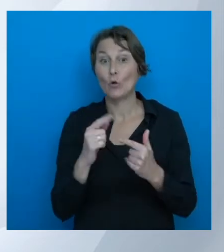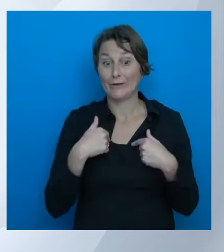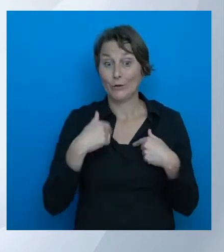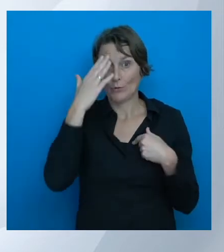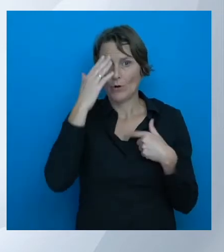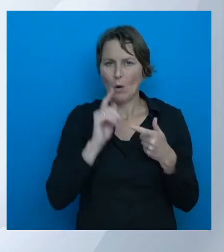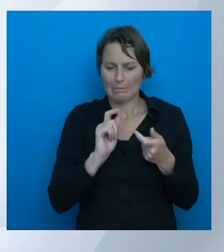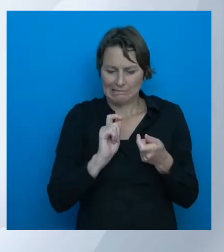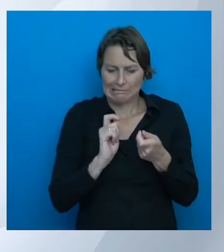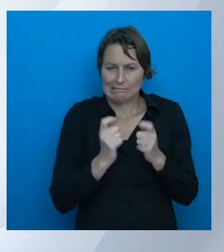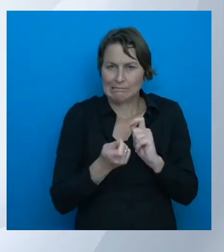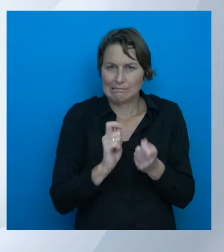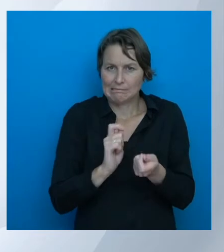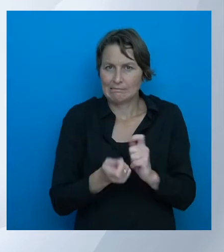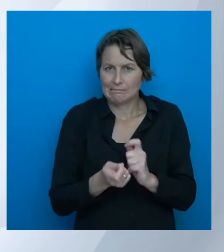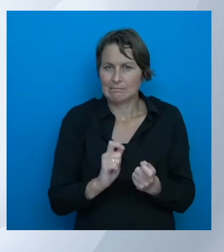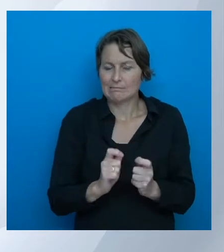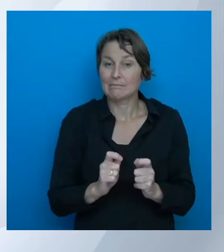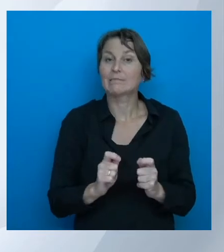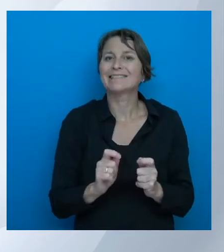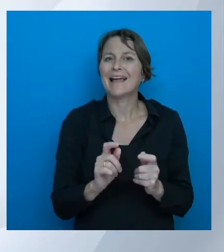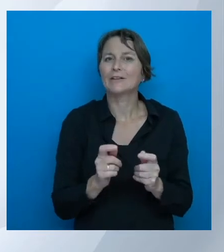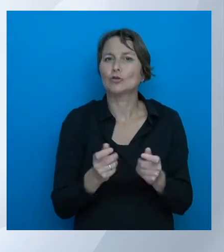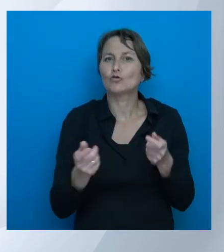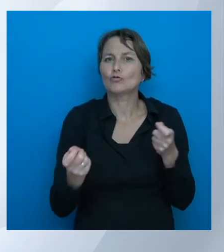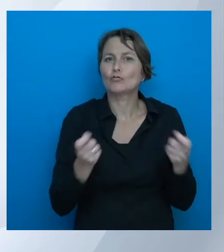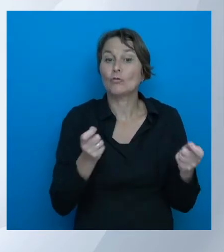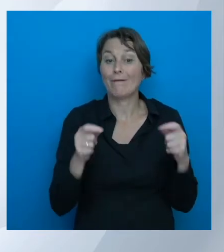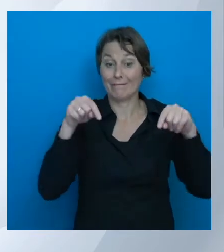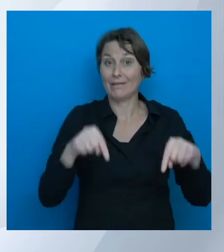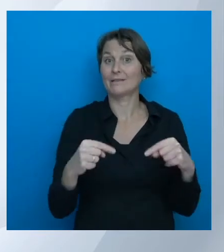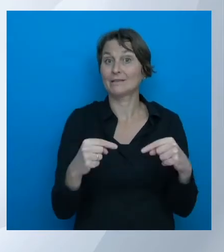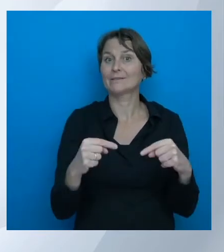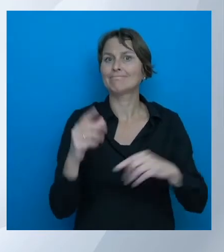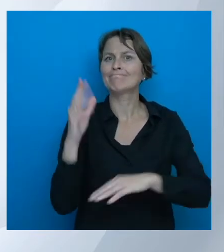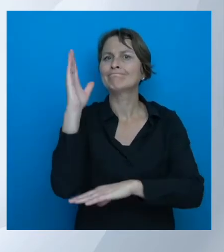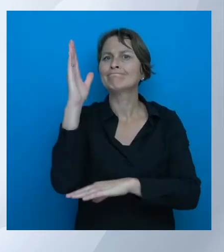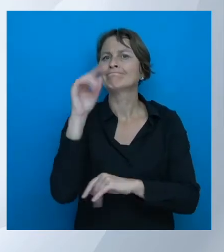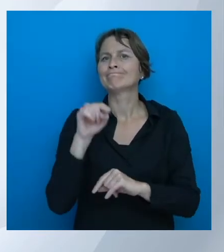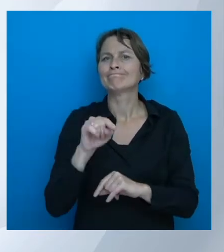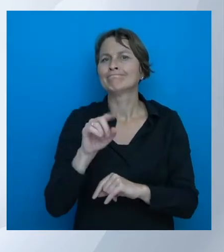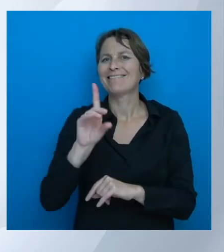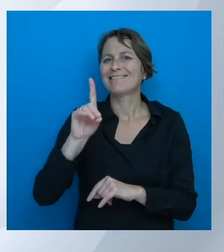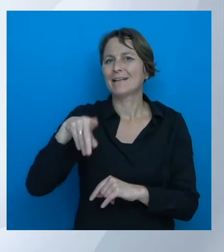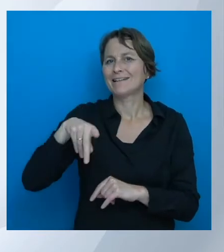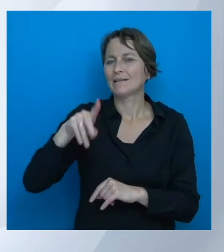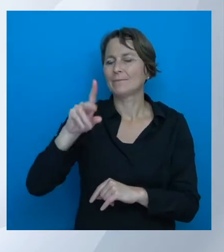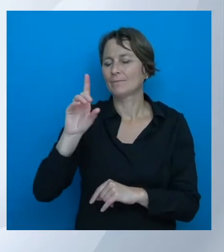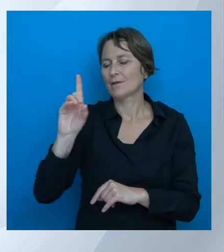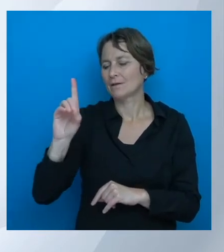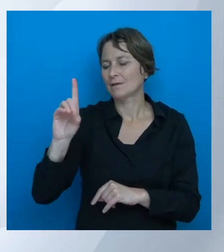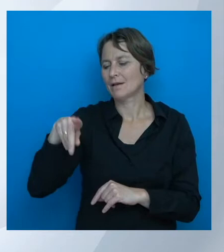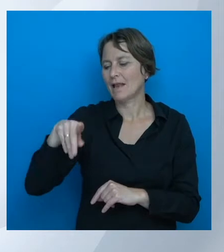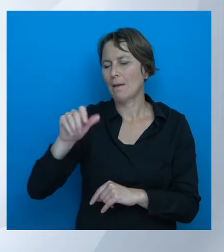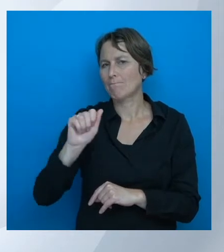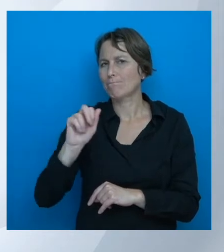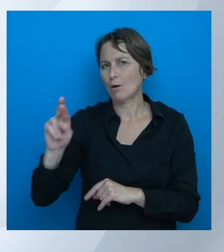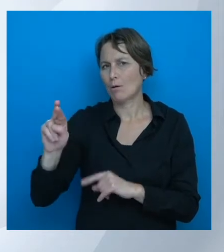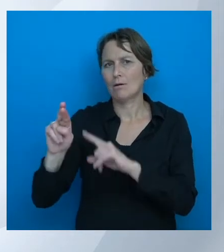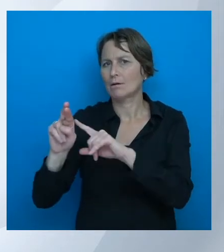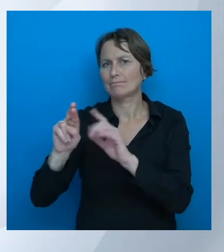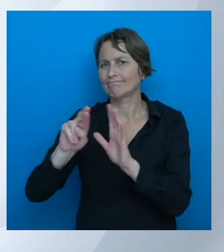controller. For this talk, we won't zoom into that part. We will just look at the validating controller.